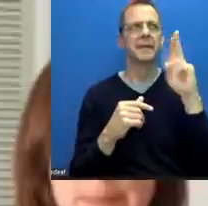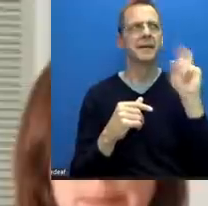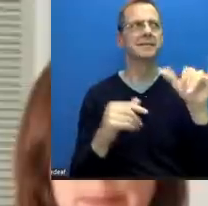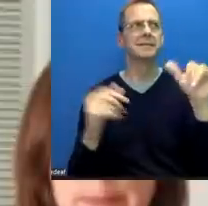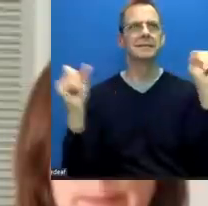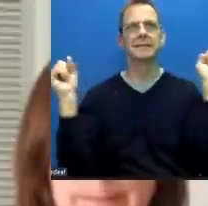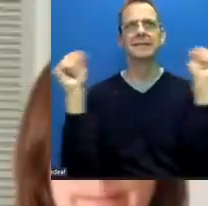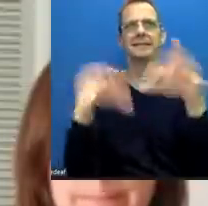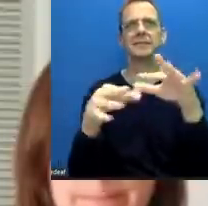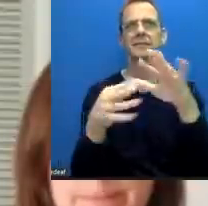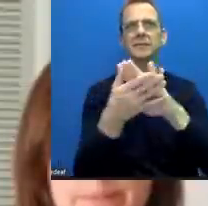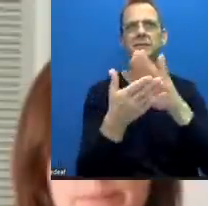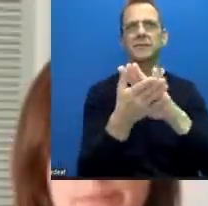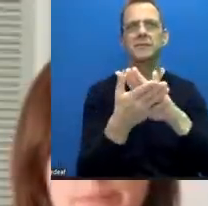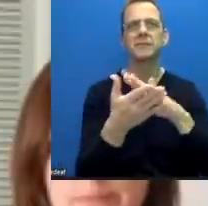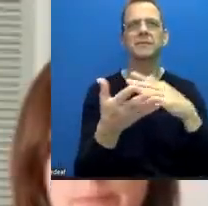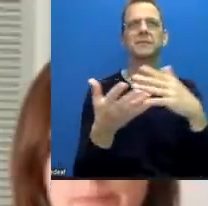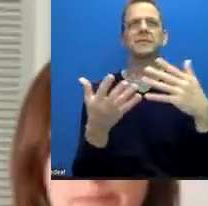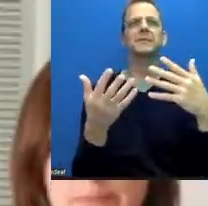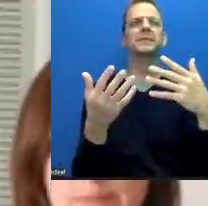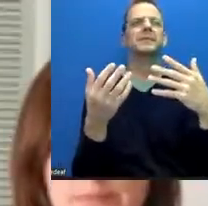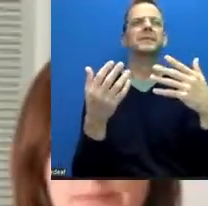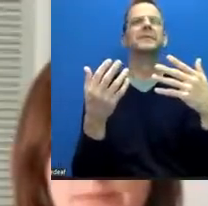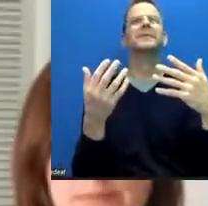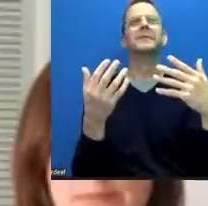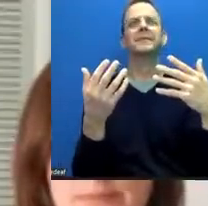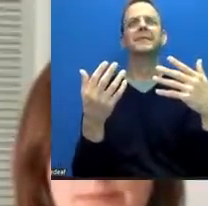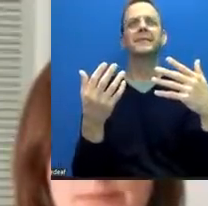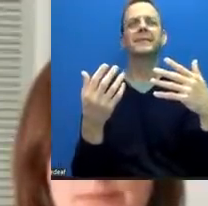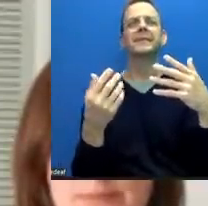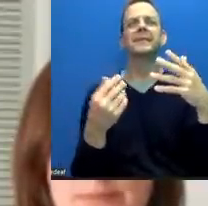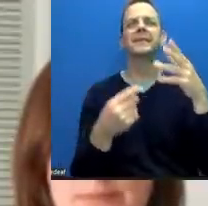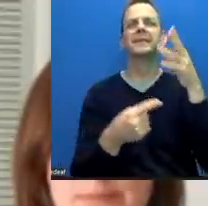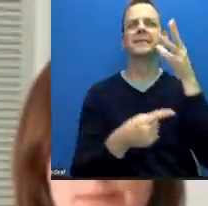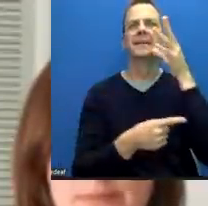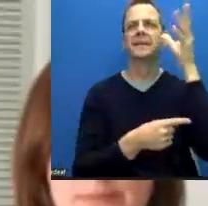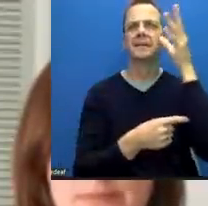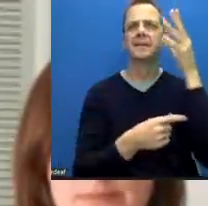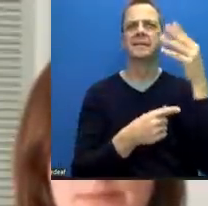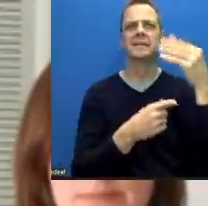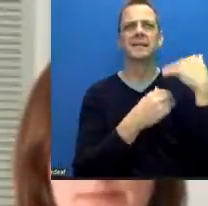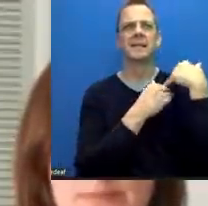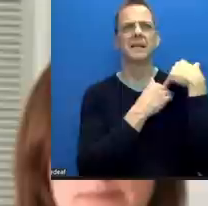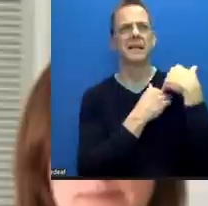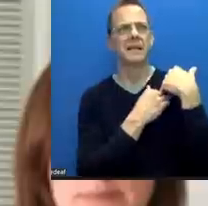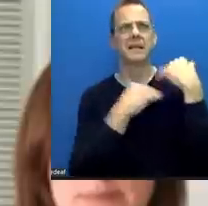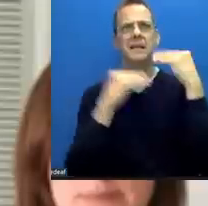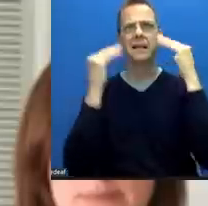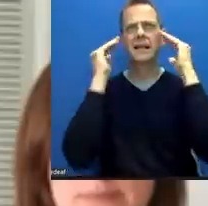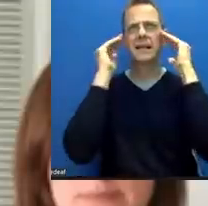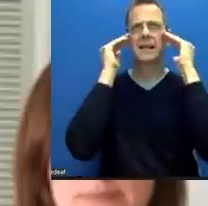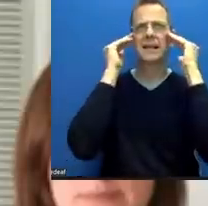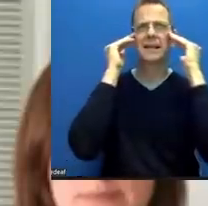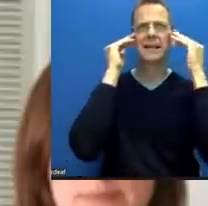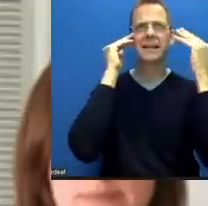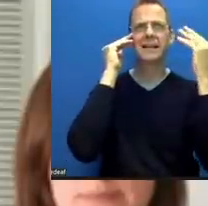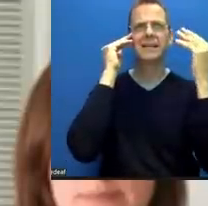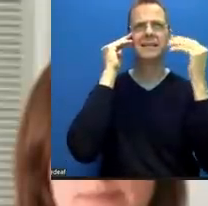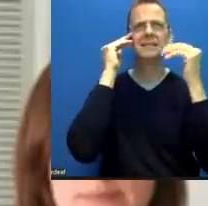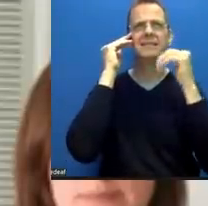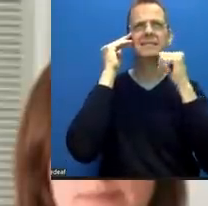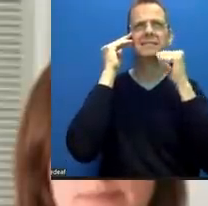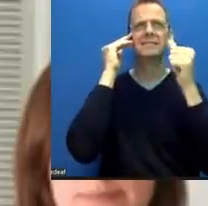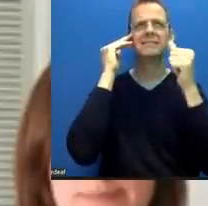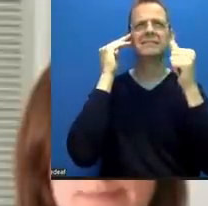shoulders. These issues about how to protect our children are systemic issues. They should not be handed down